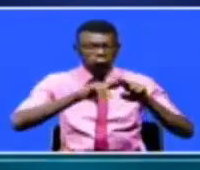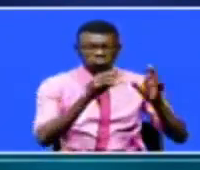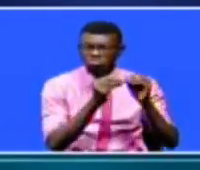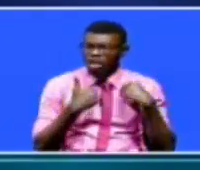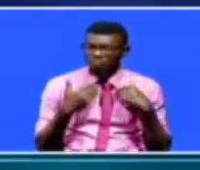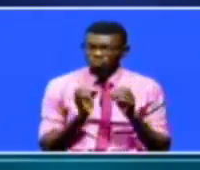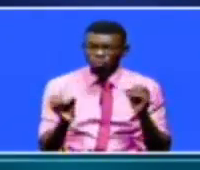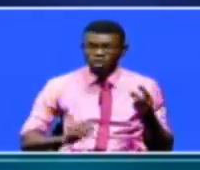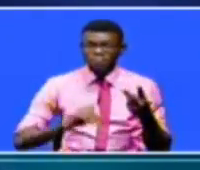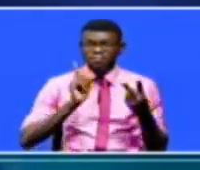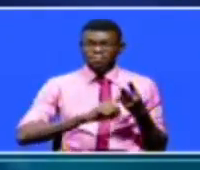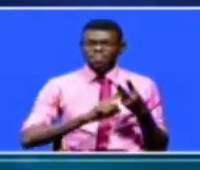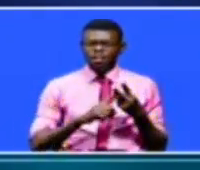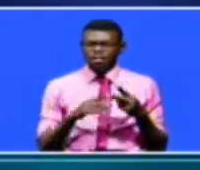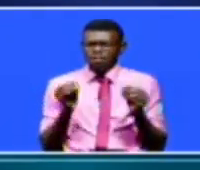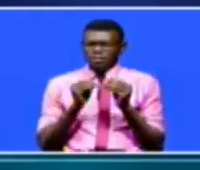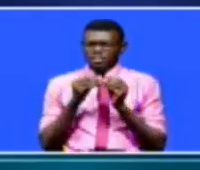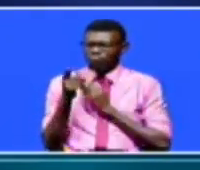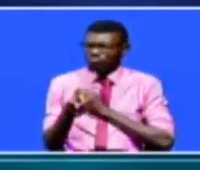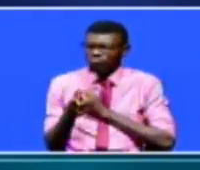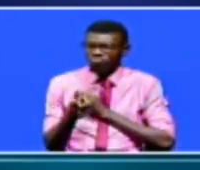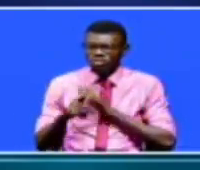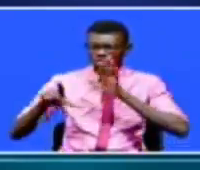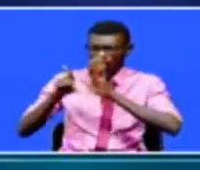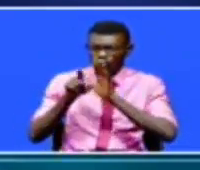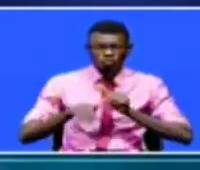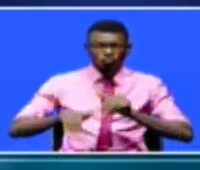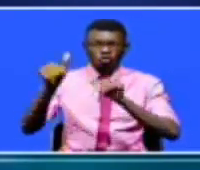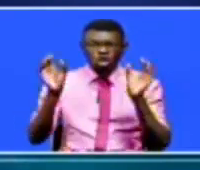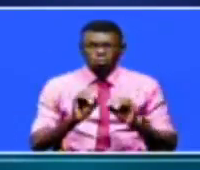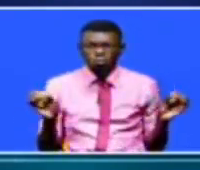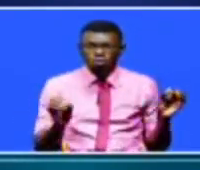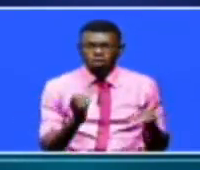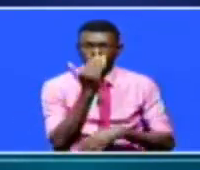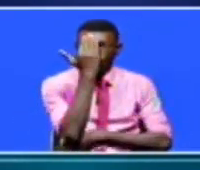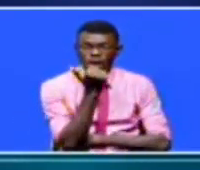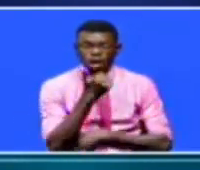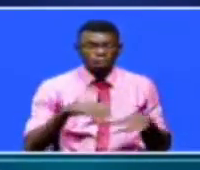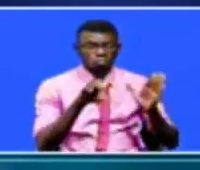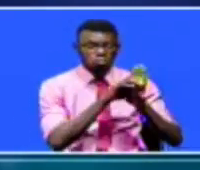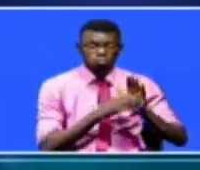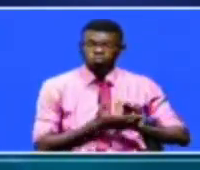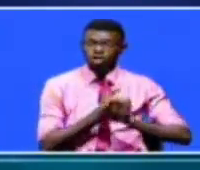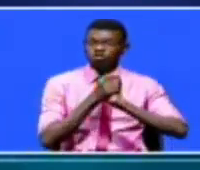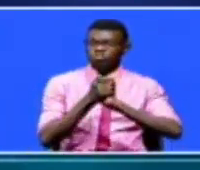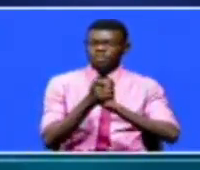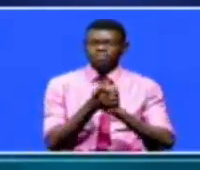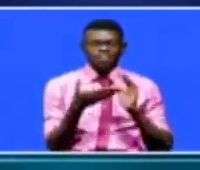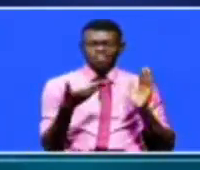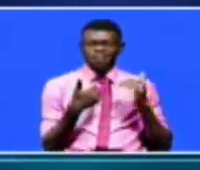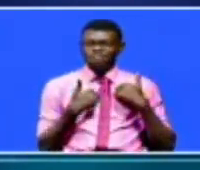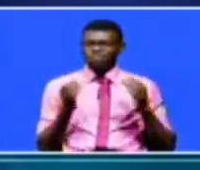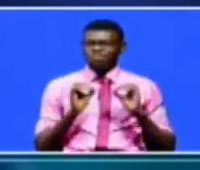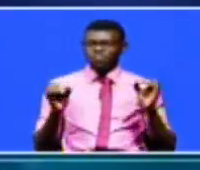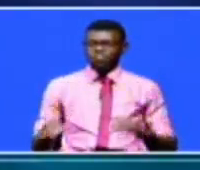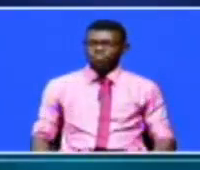Two, that meeting would have been illegal, because there it's not in the constitution of the Jubilee Party. But